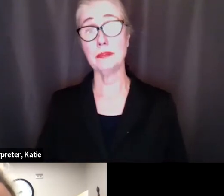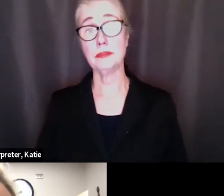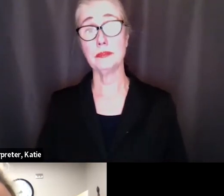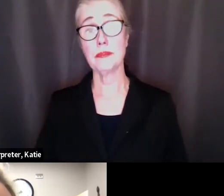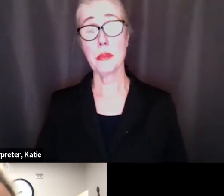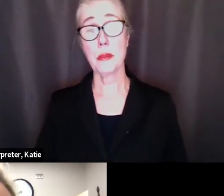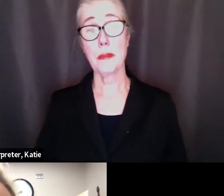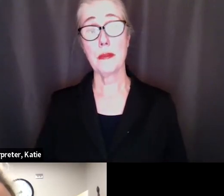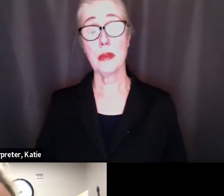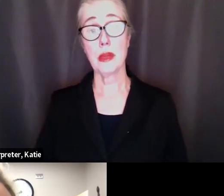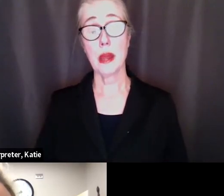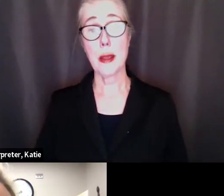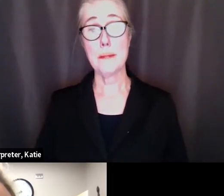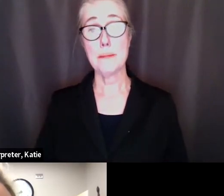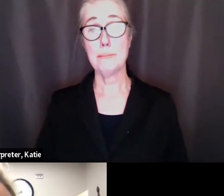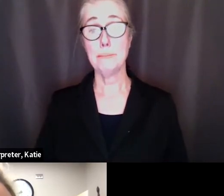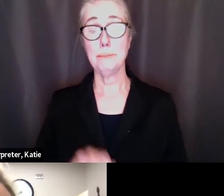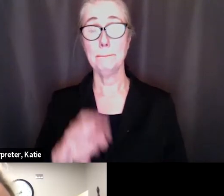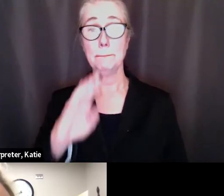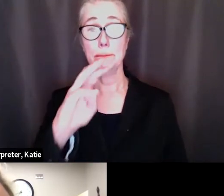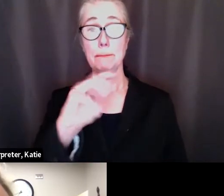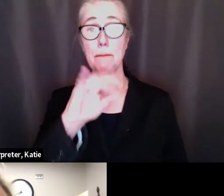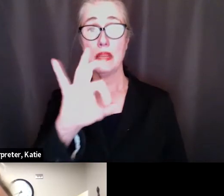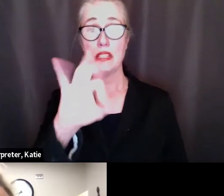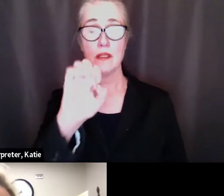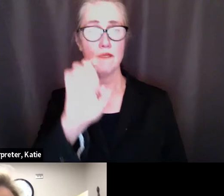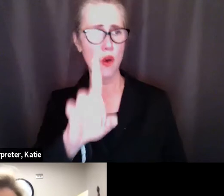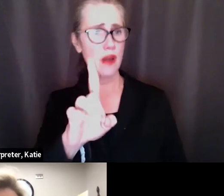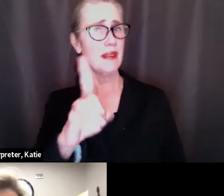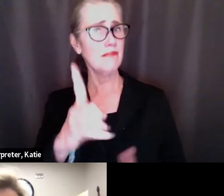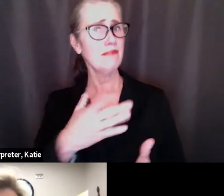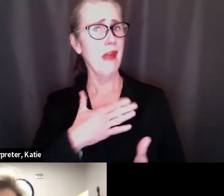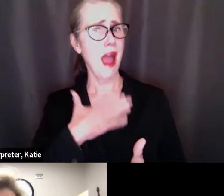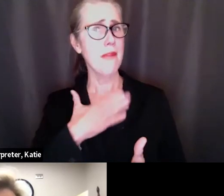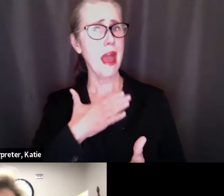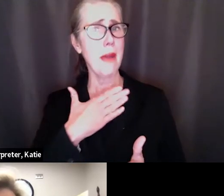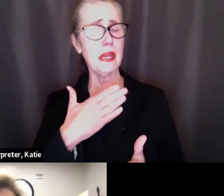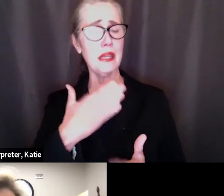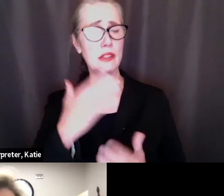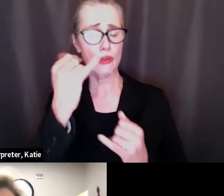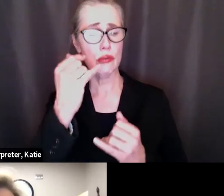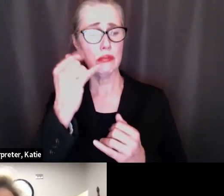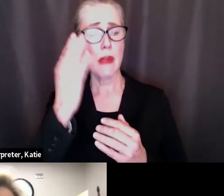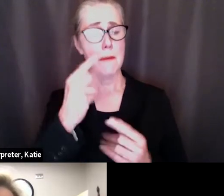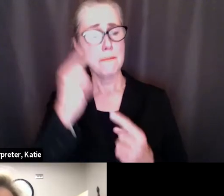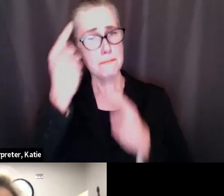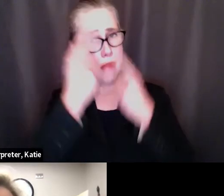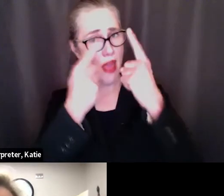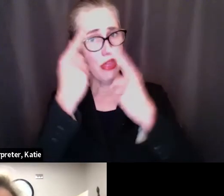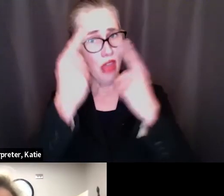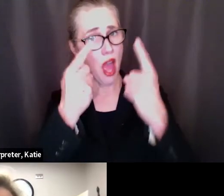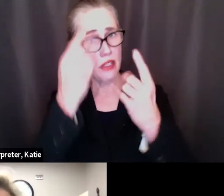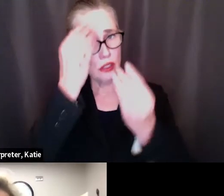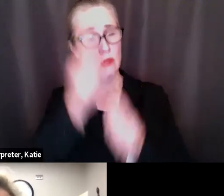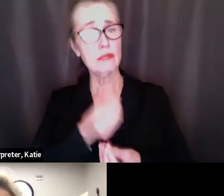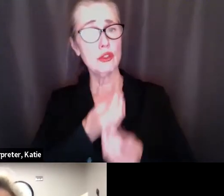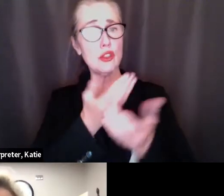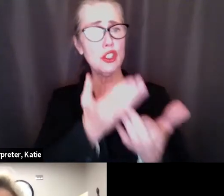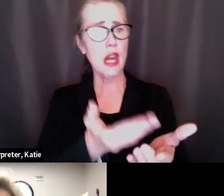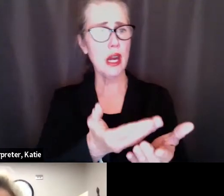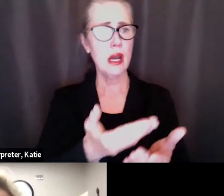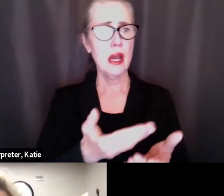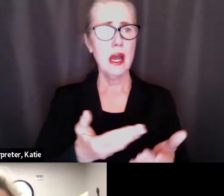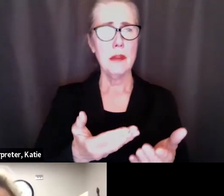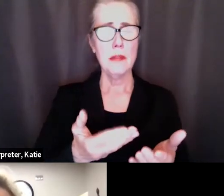miss floyd uh well i'm happy to share my thoughts but also miss munoz i wonder um if uh you have some sense for how we're going to make a